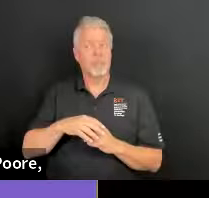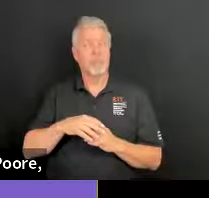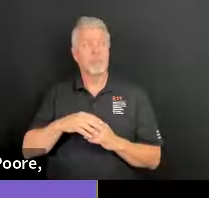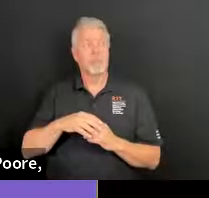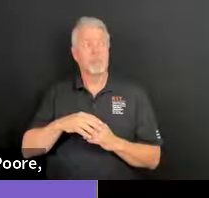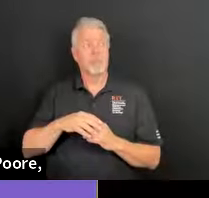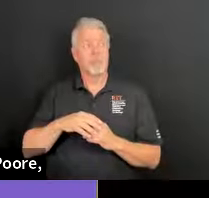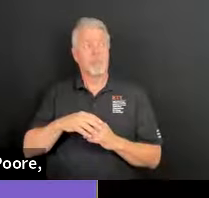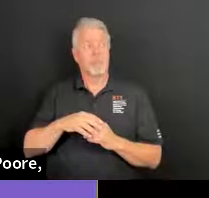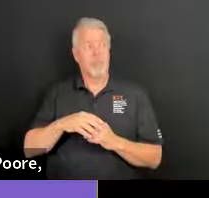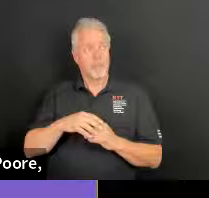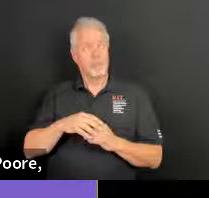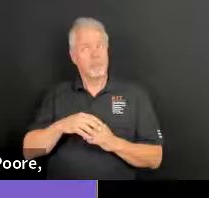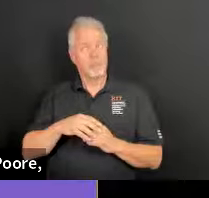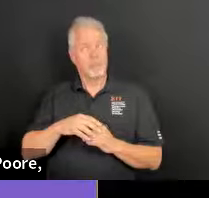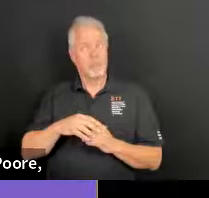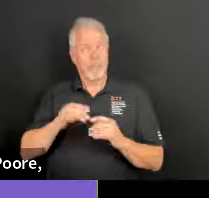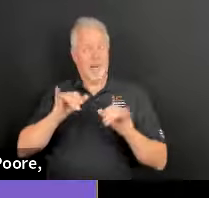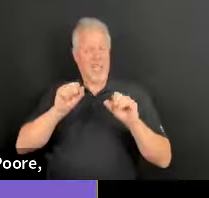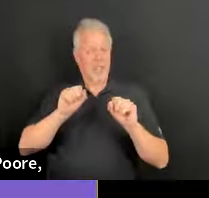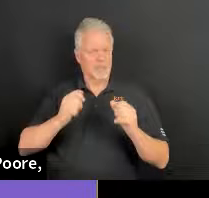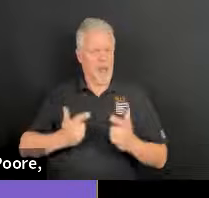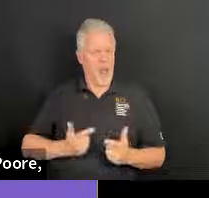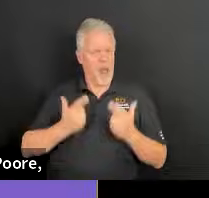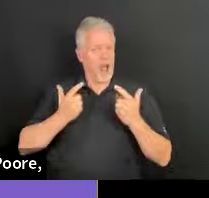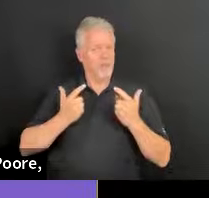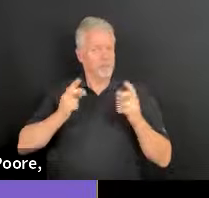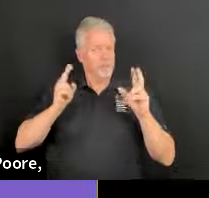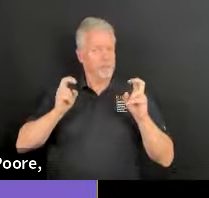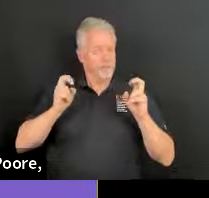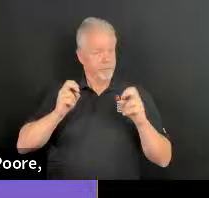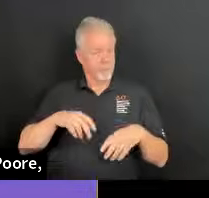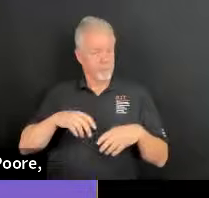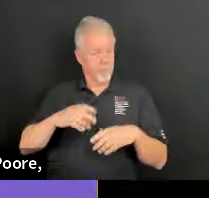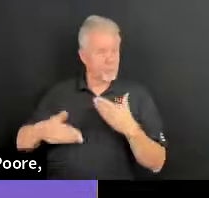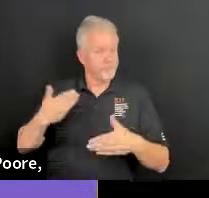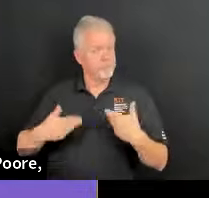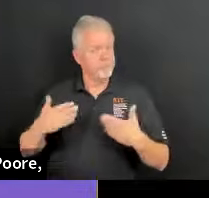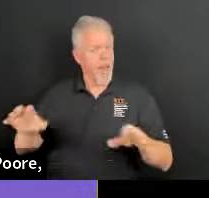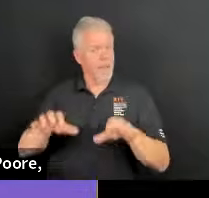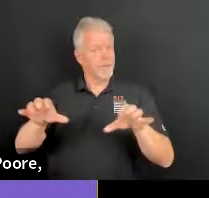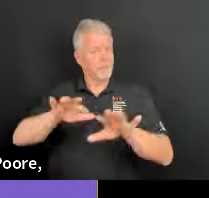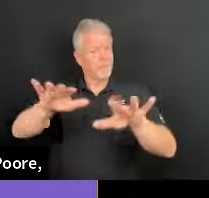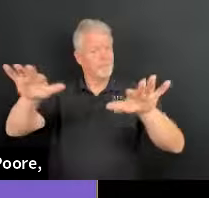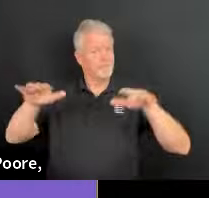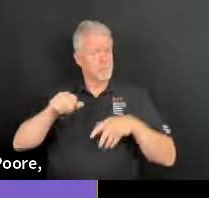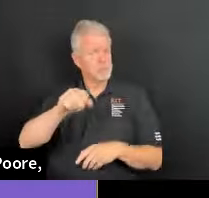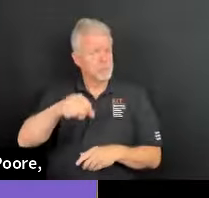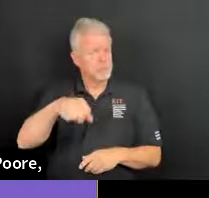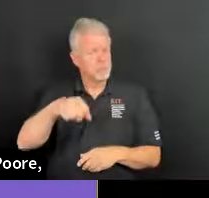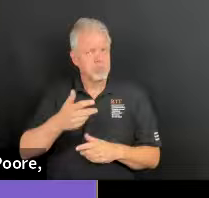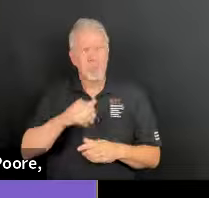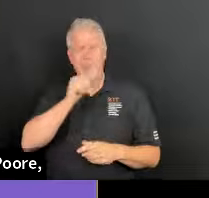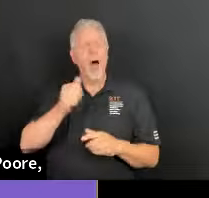SUD in the deaf community, it is, yes, a life issue, a